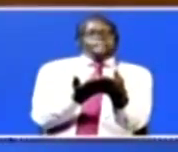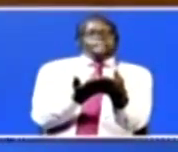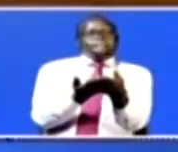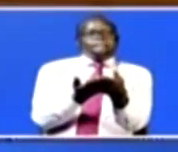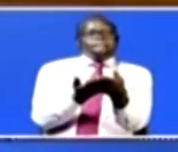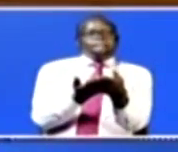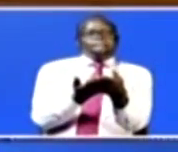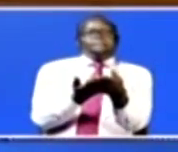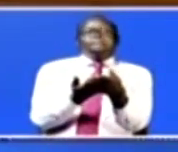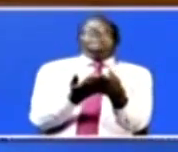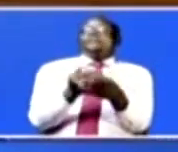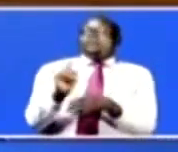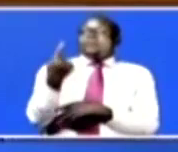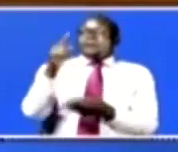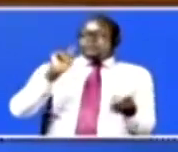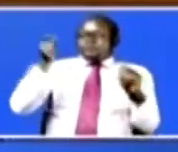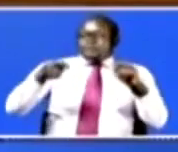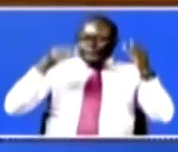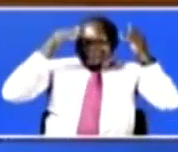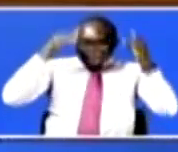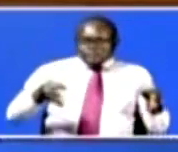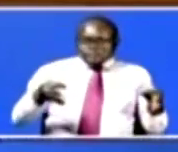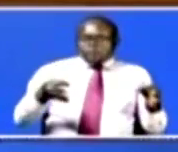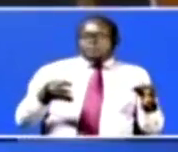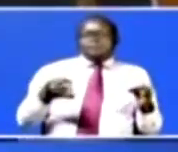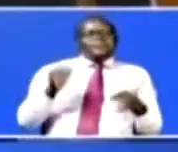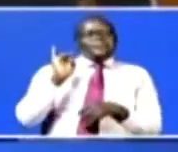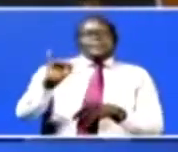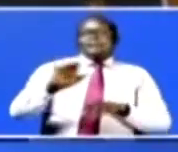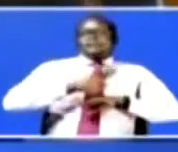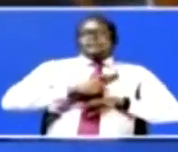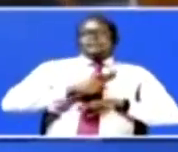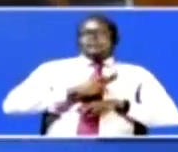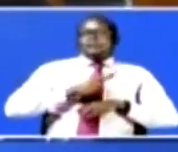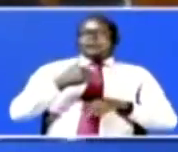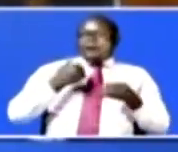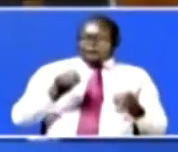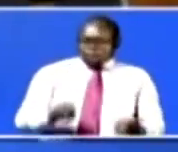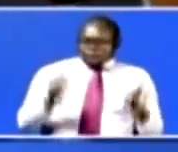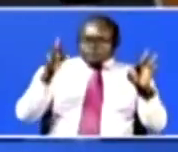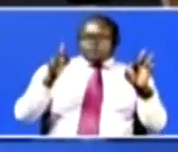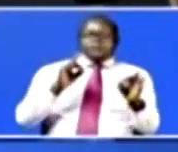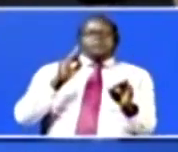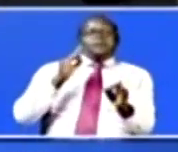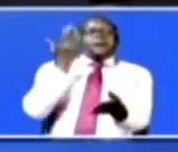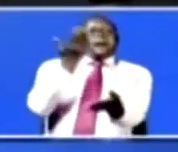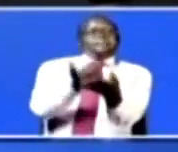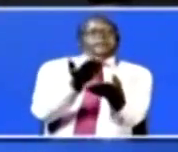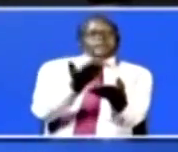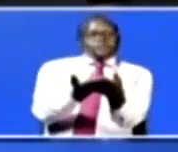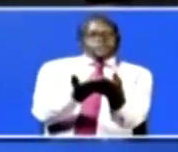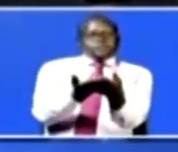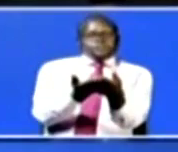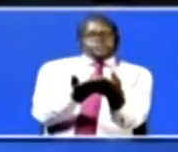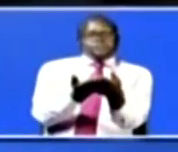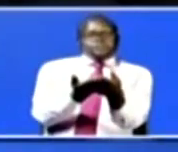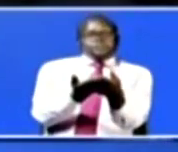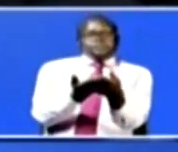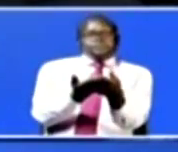admit that evidence. Once you overturn the decision, then it is evidence. There was a formal application to